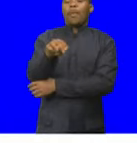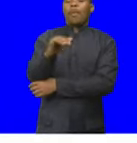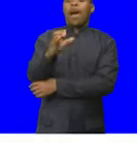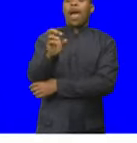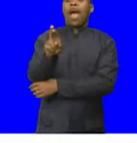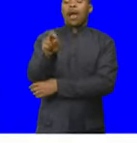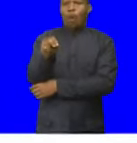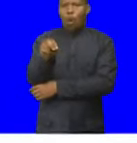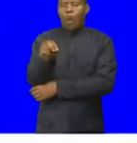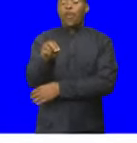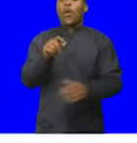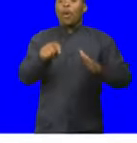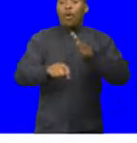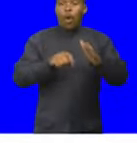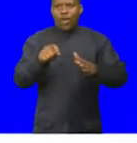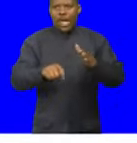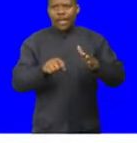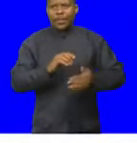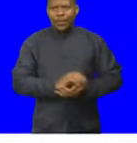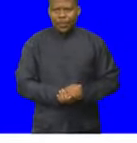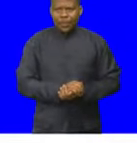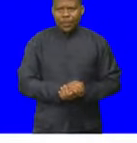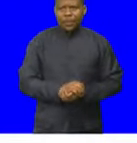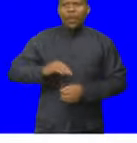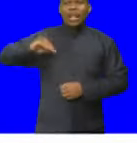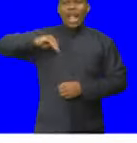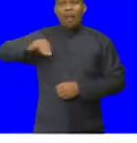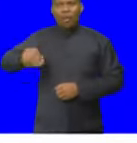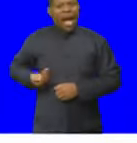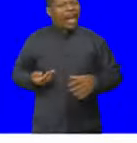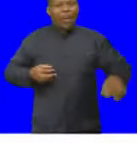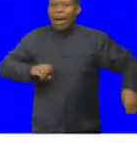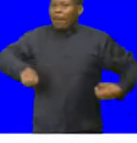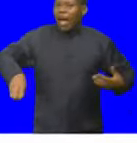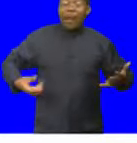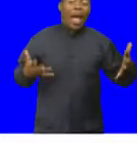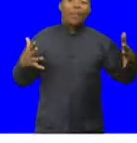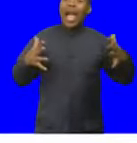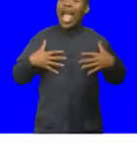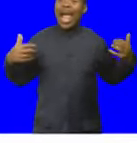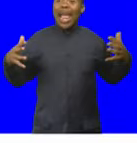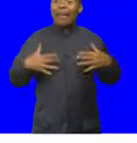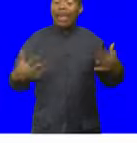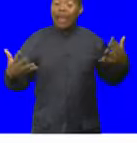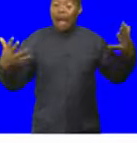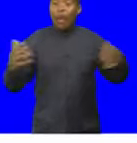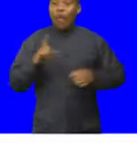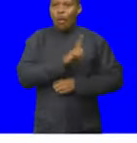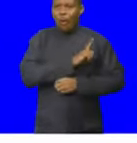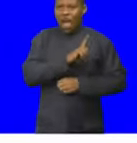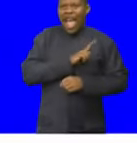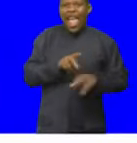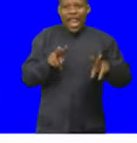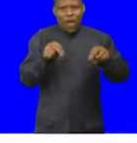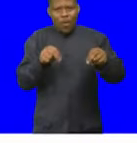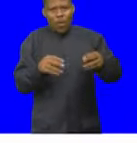emalangeni. Labo make abakukholwa lokulaba kubona ngemehlo kulandzela ukuthi bafune lolusito